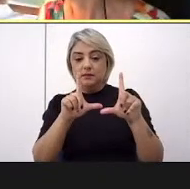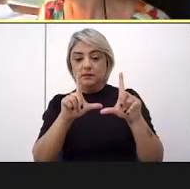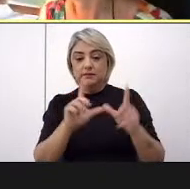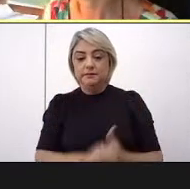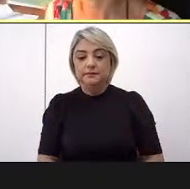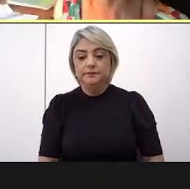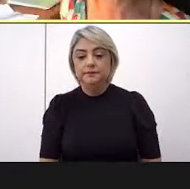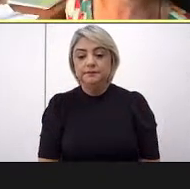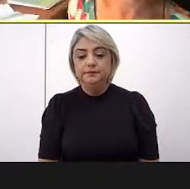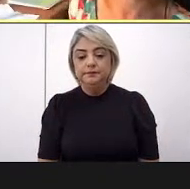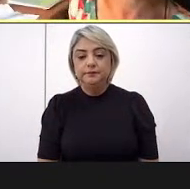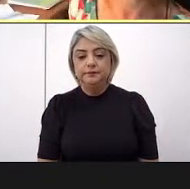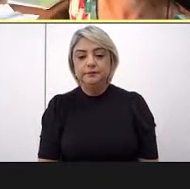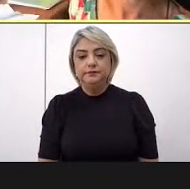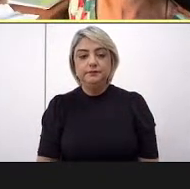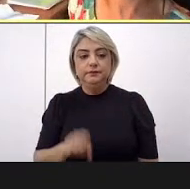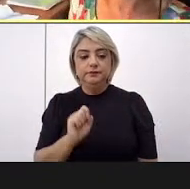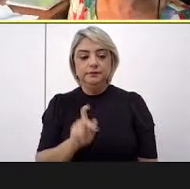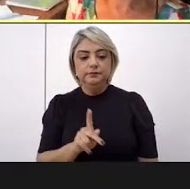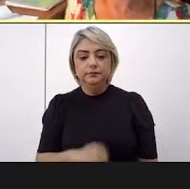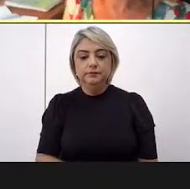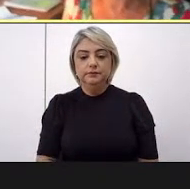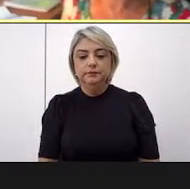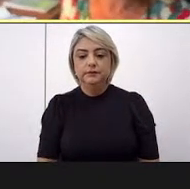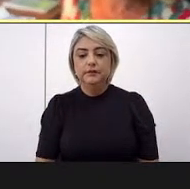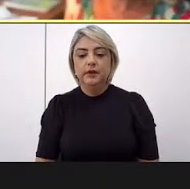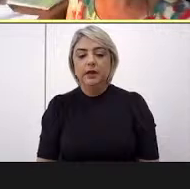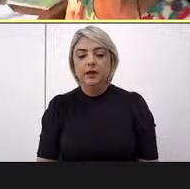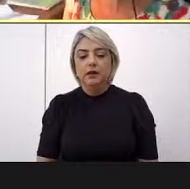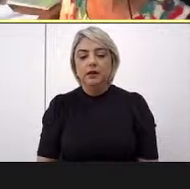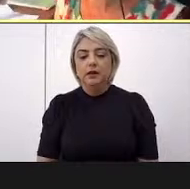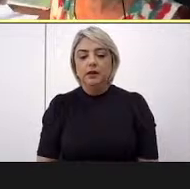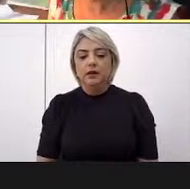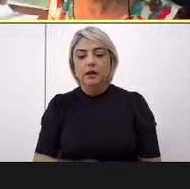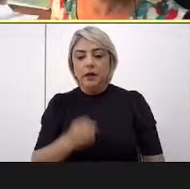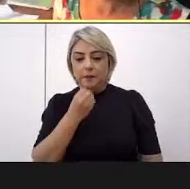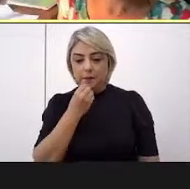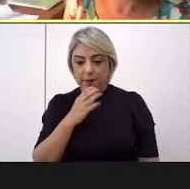Yes. Yes. Okay. So so I will